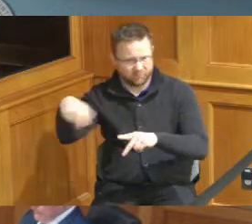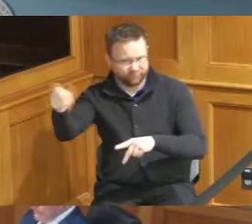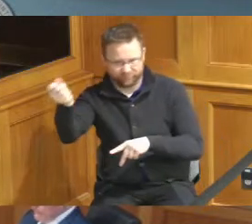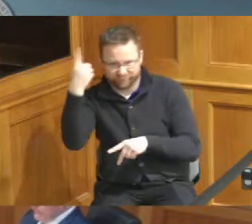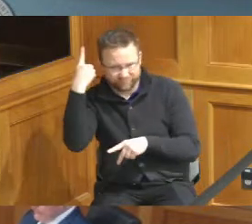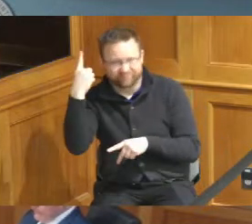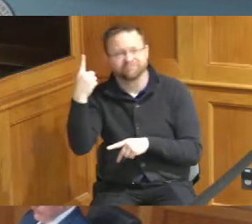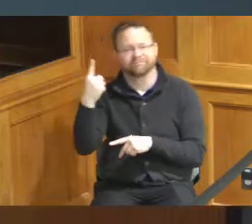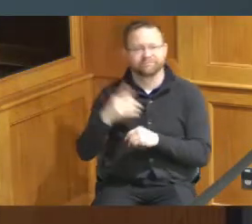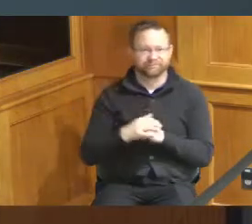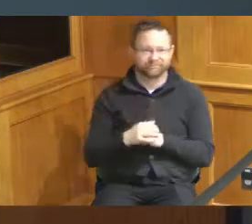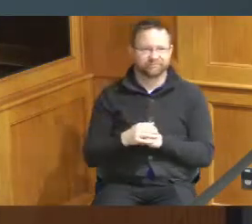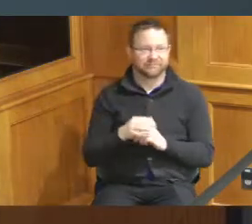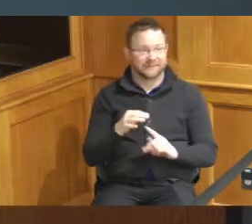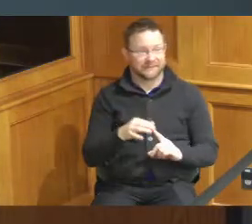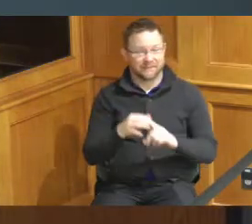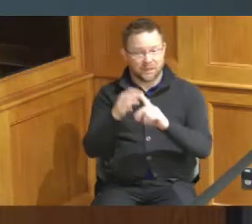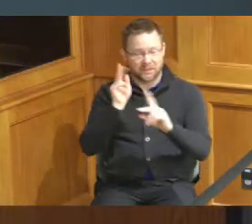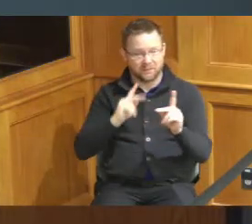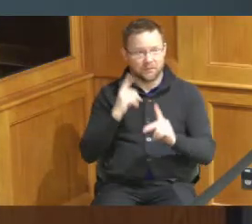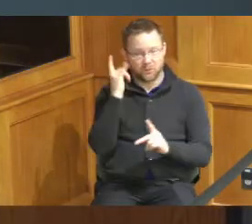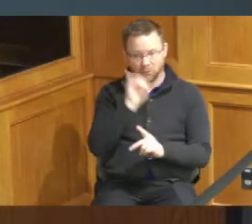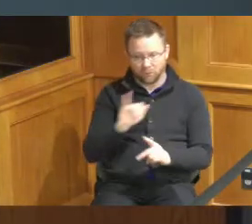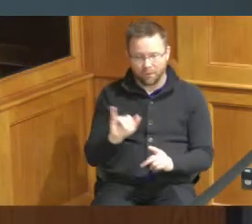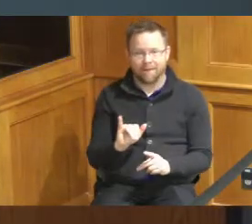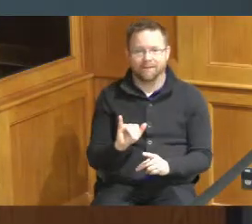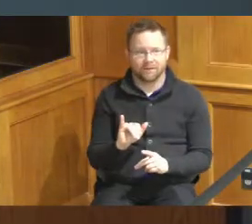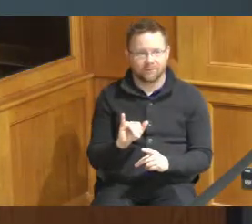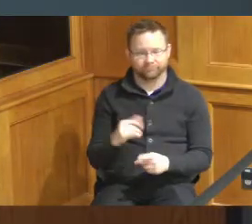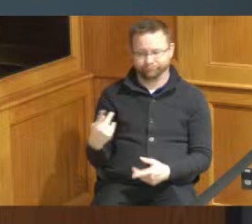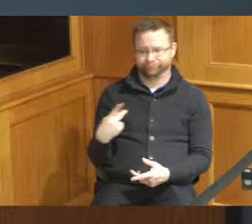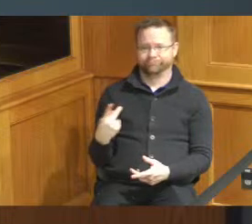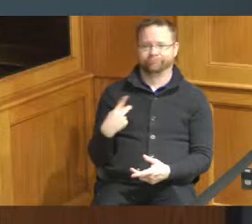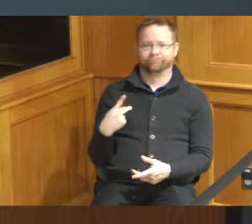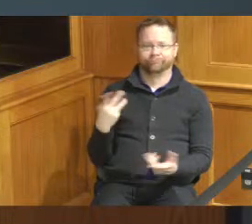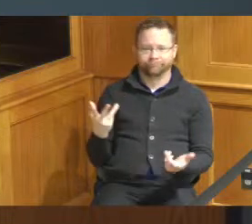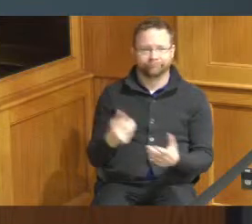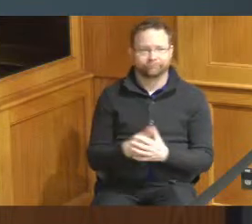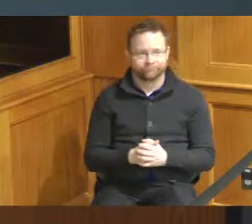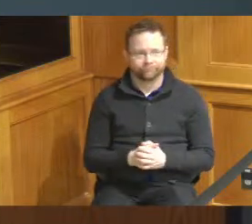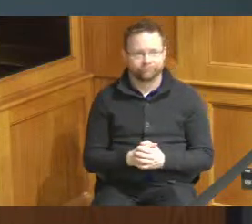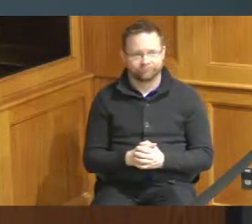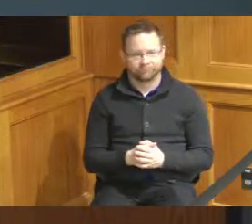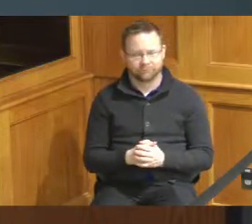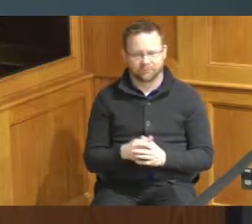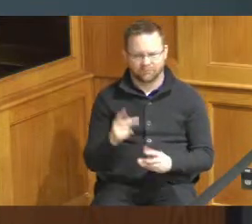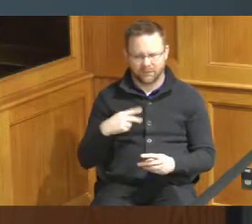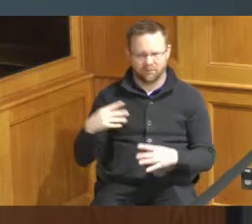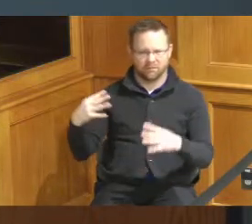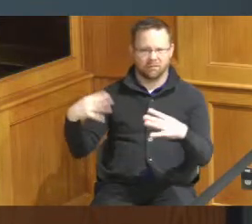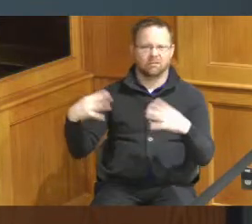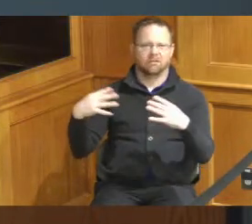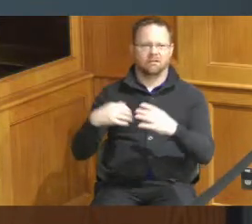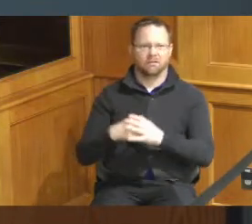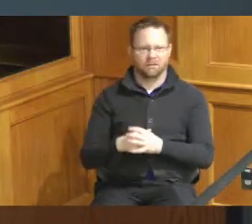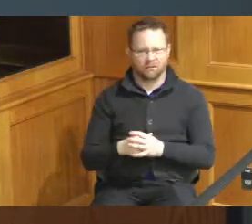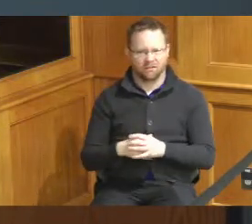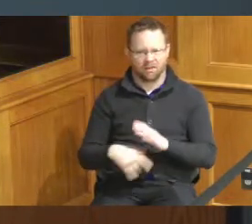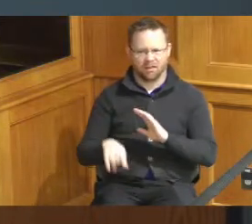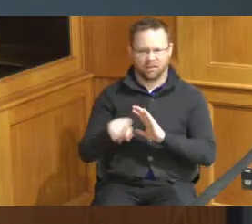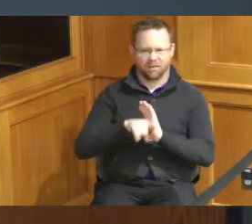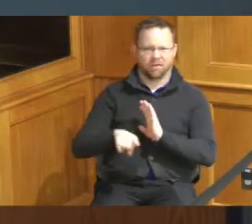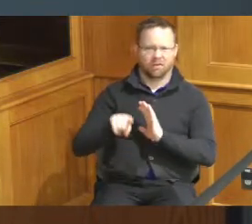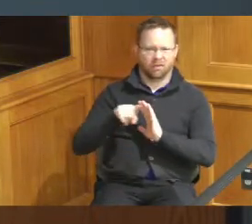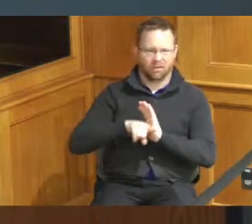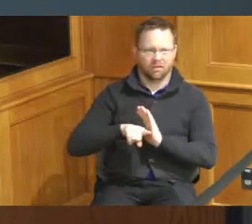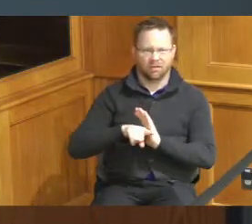and particularly people who look like us. It was not understanding. It was stigmatized.